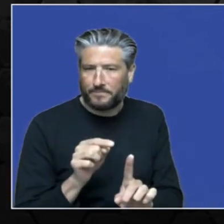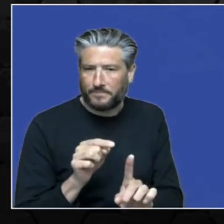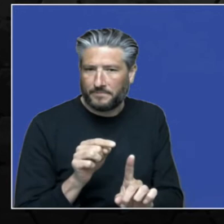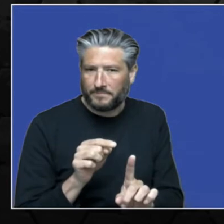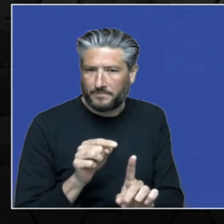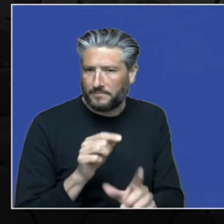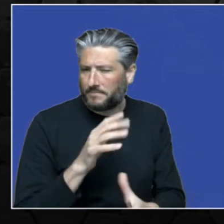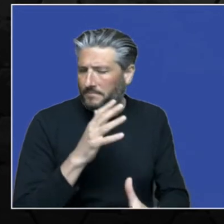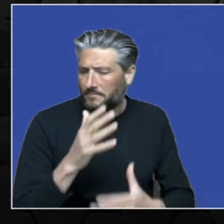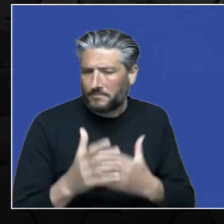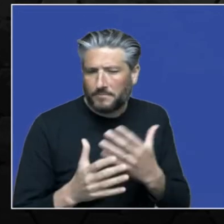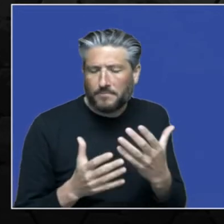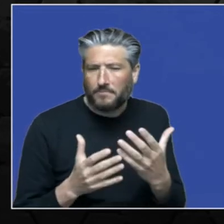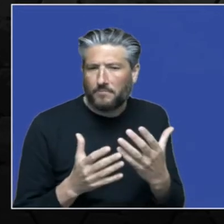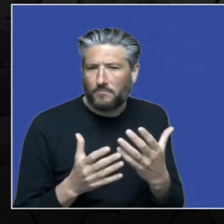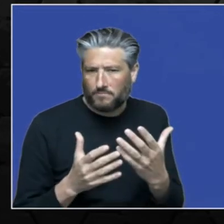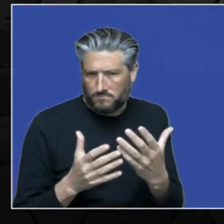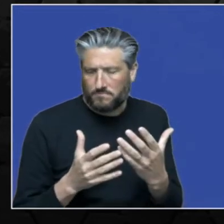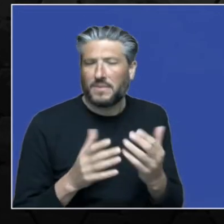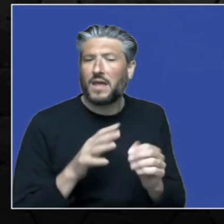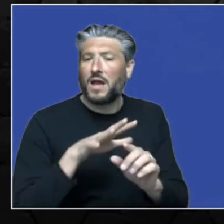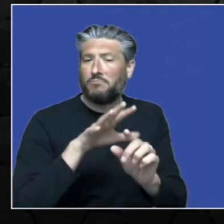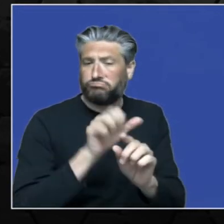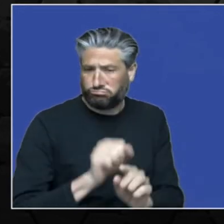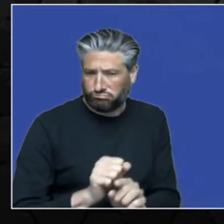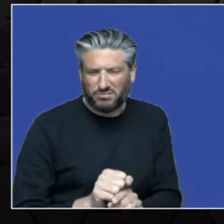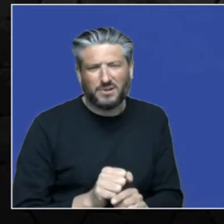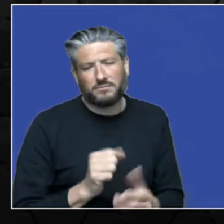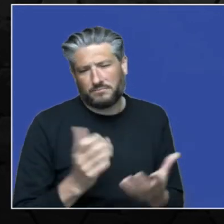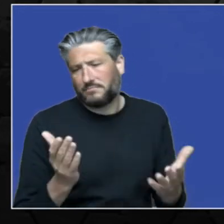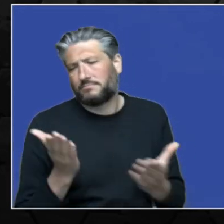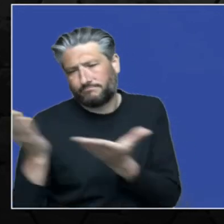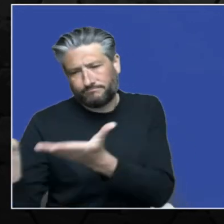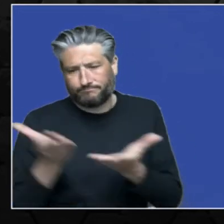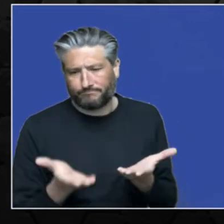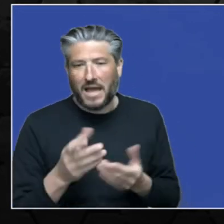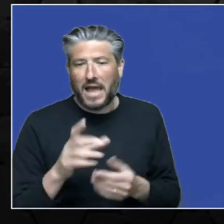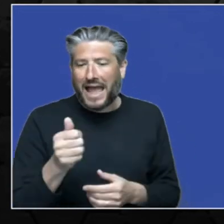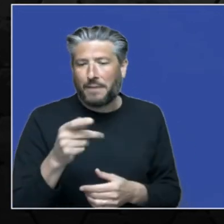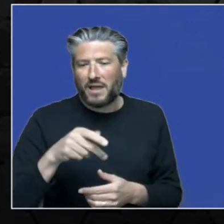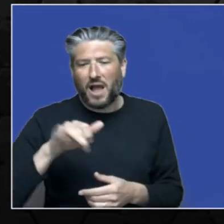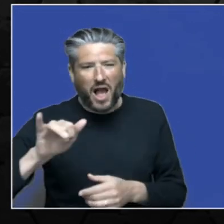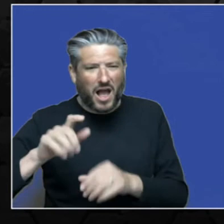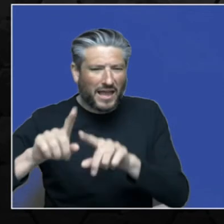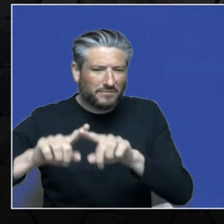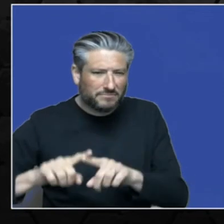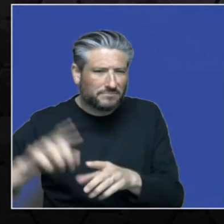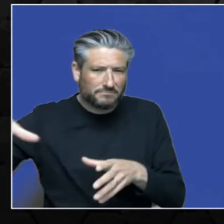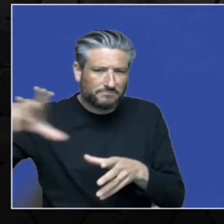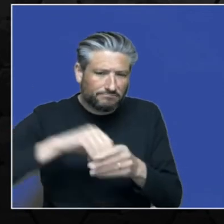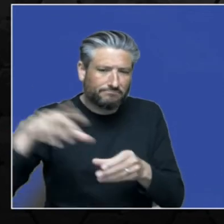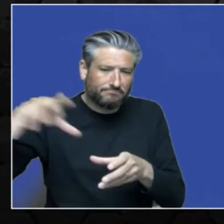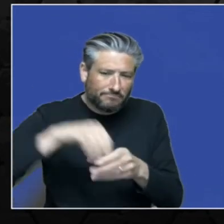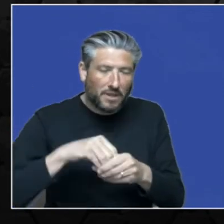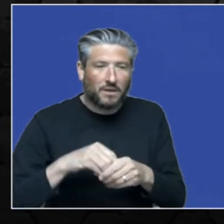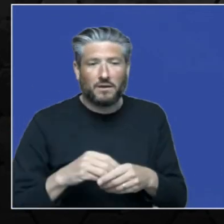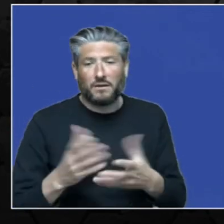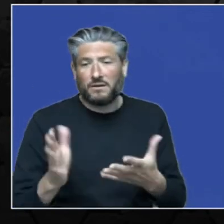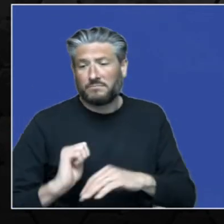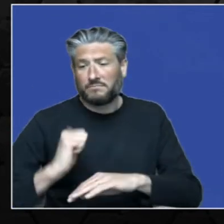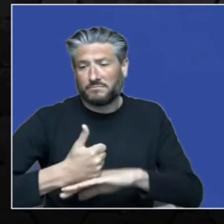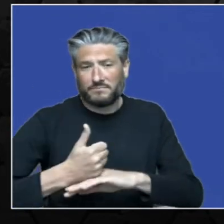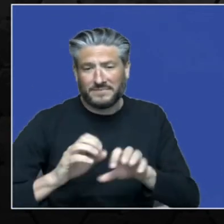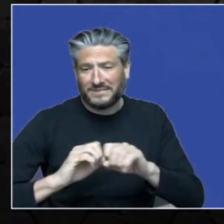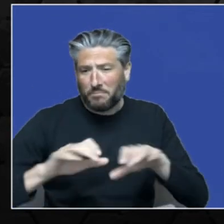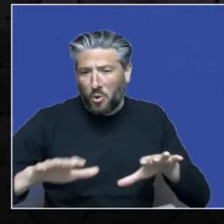analysis API, the text analytics API, is used in Power App. So usually, when you deploy it on Azure, you have to use the to post